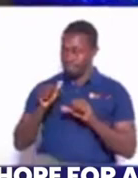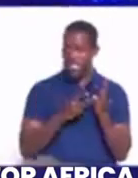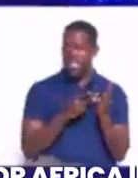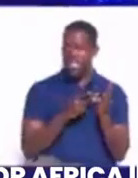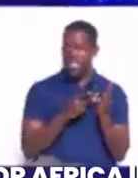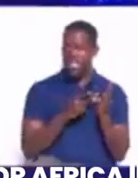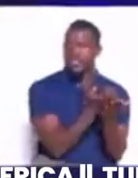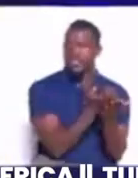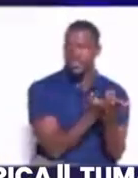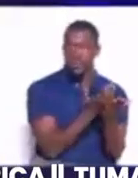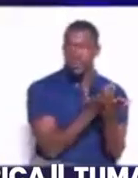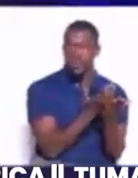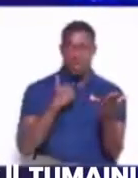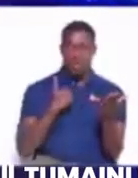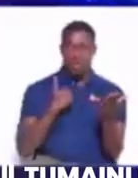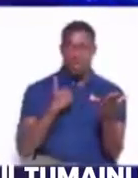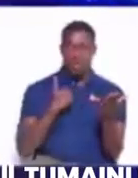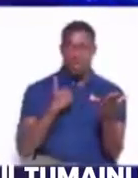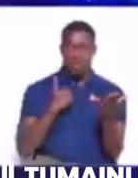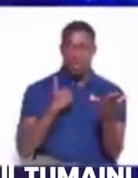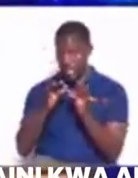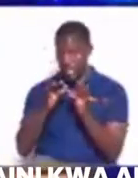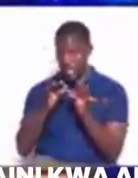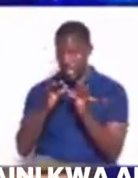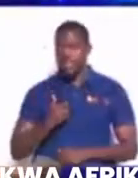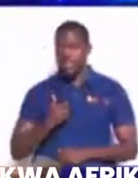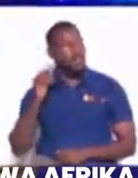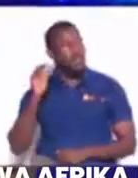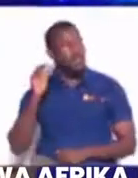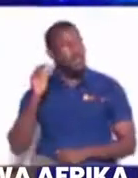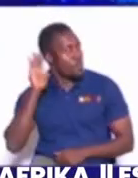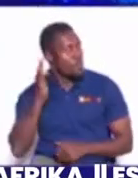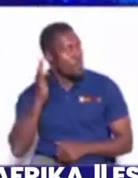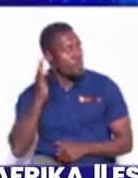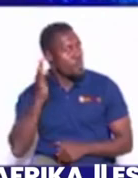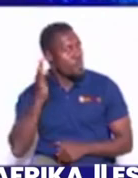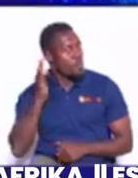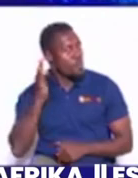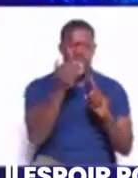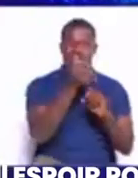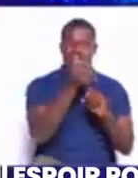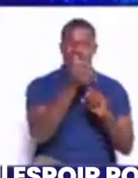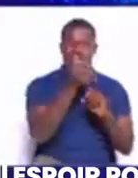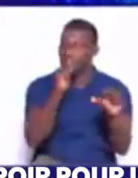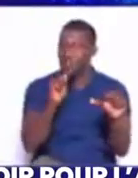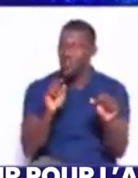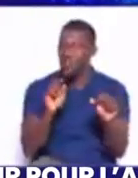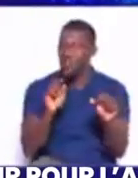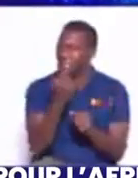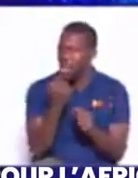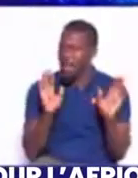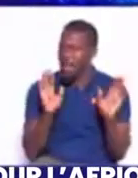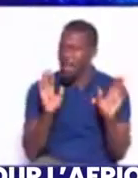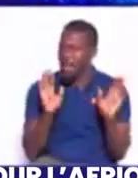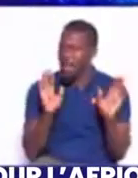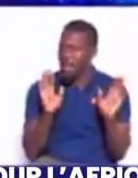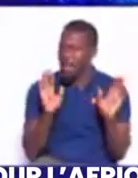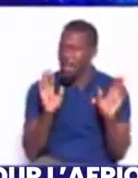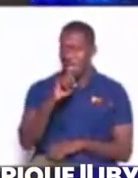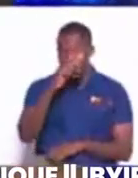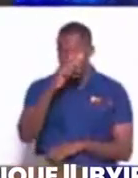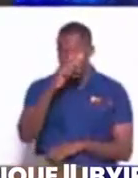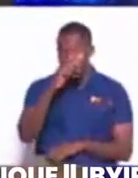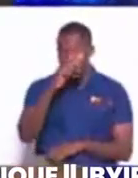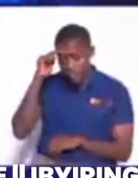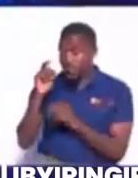I obey God not to earn my salvation. My salvation comes by grace. But because Christ